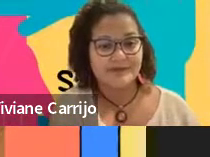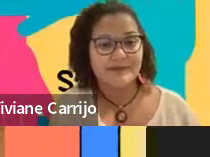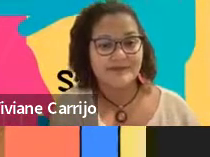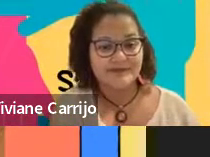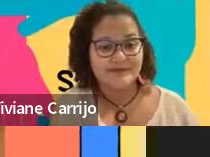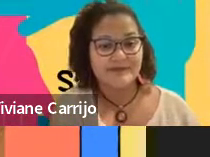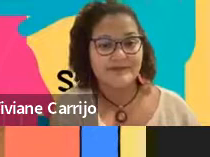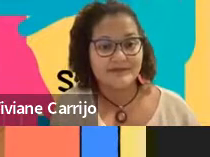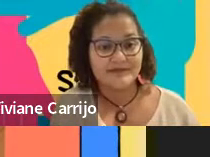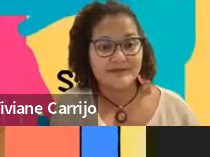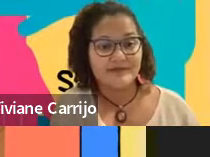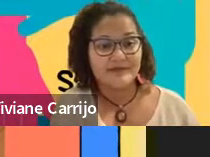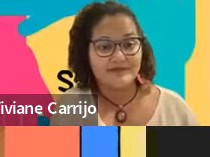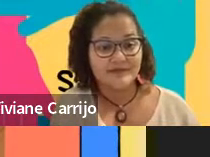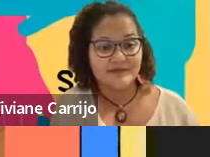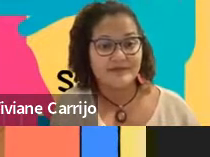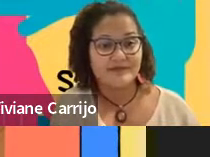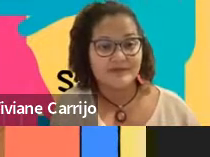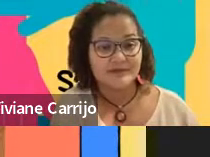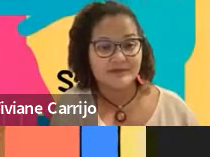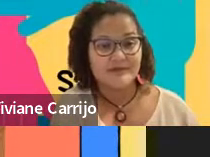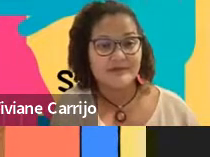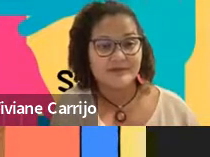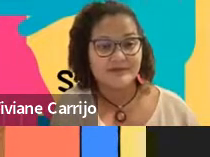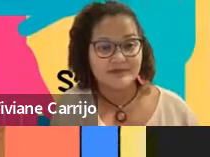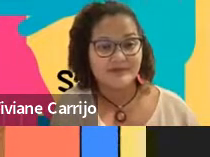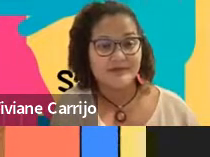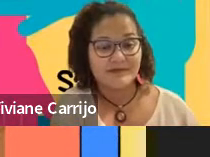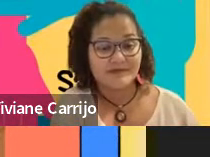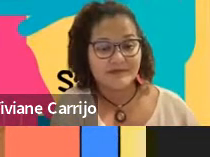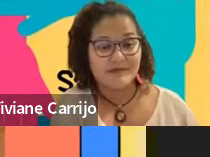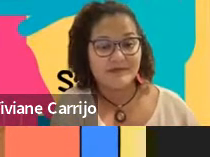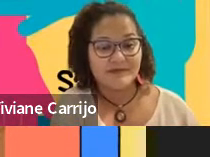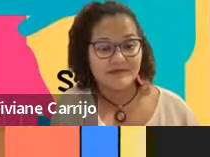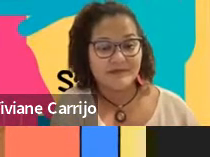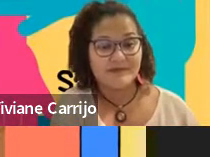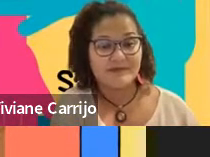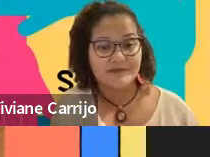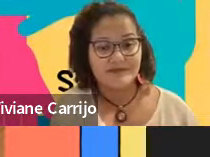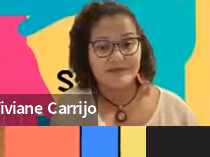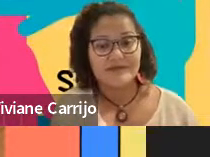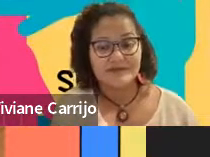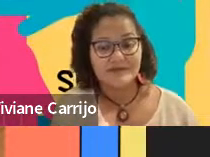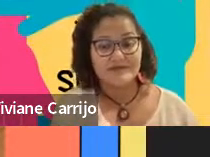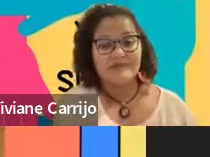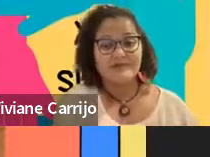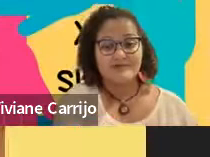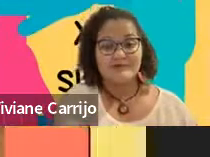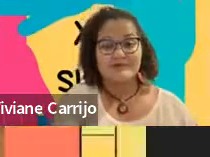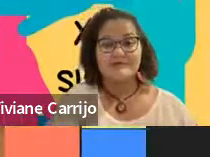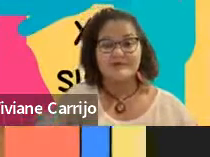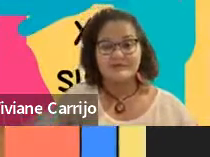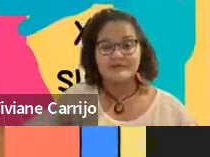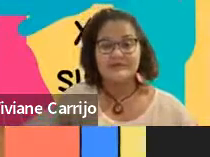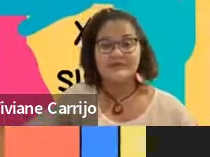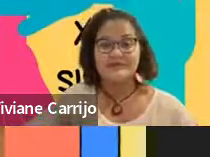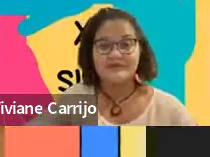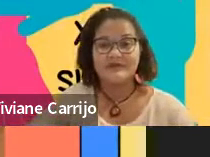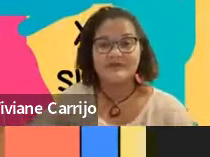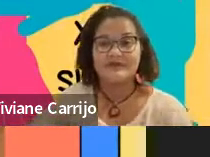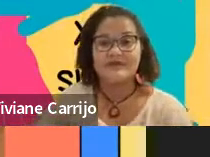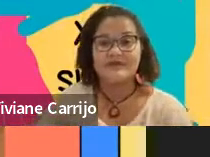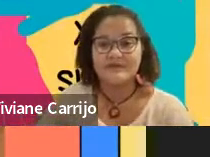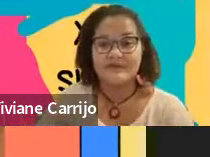best of us. The kids are struggling with mental health issues, while society ignores that we have a situation. I'm tired of the